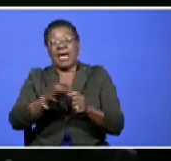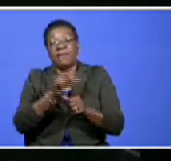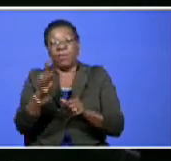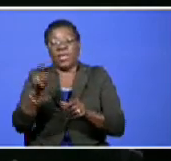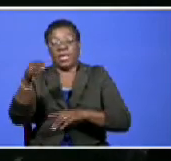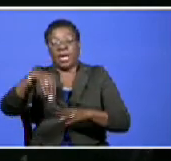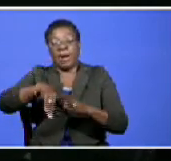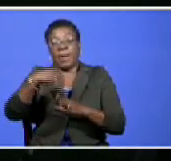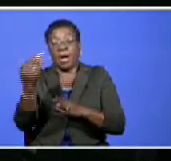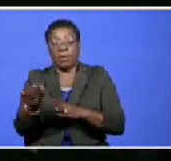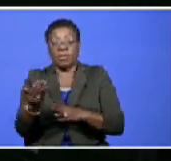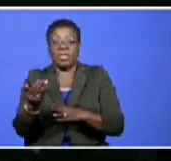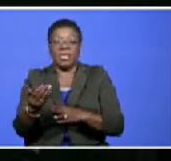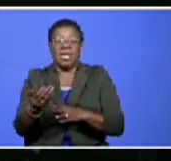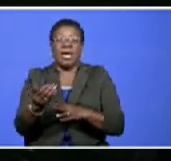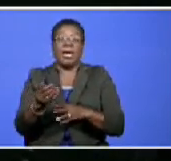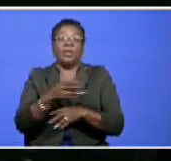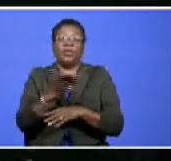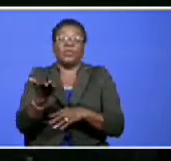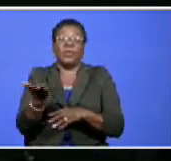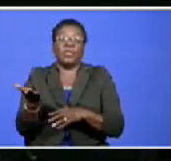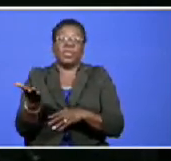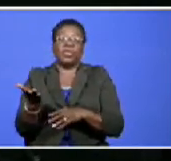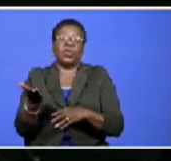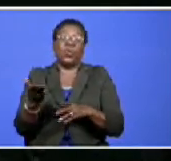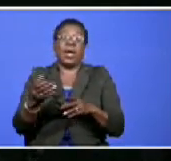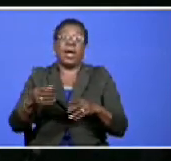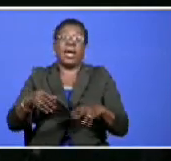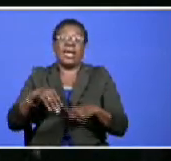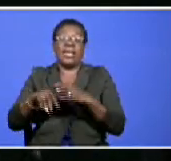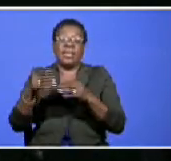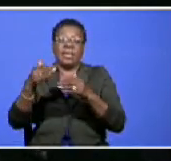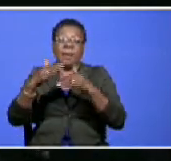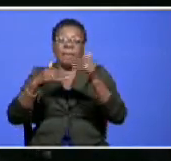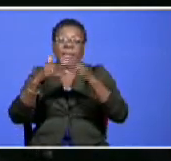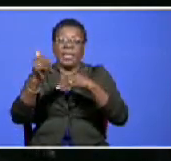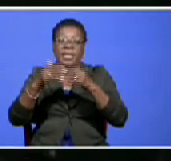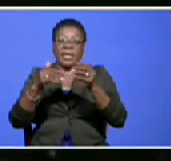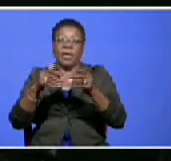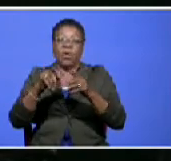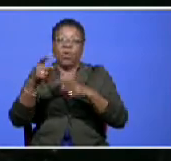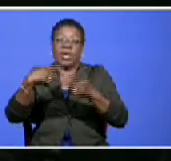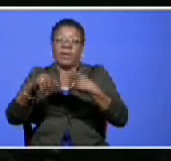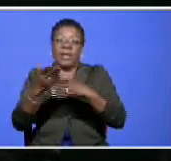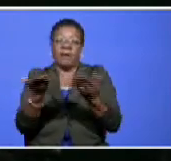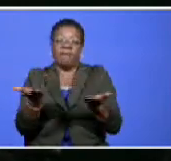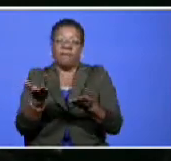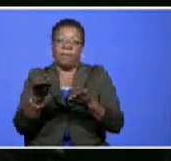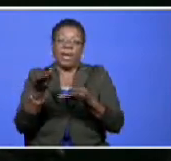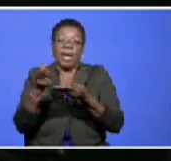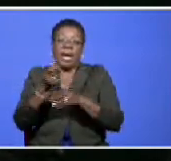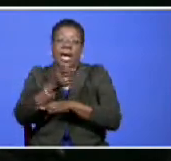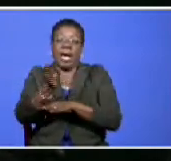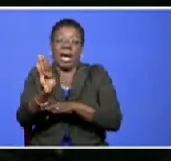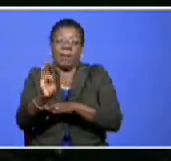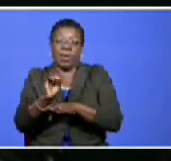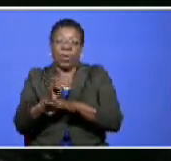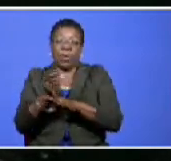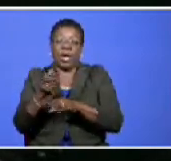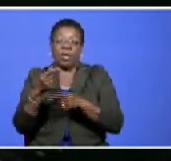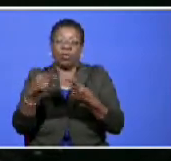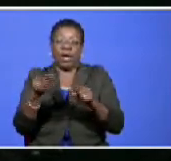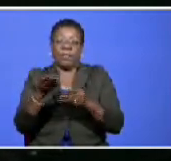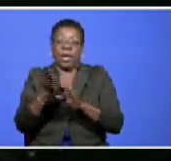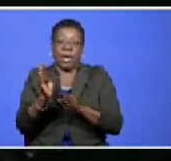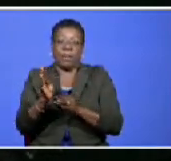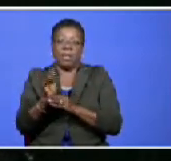those persons that are resident in the Kendall Isaacs gym to also, if they feel so settled, to come on over. We have a few of them in here tonight, but not many.